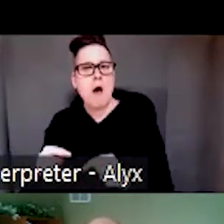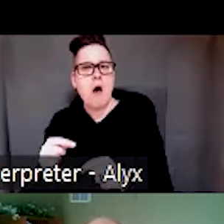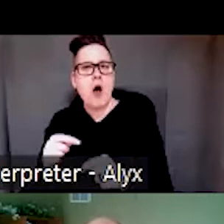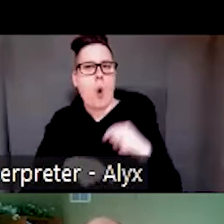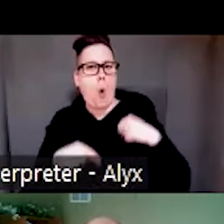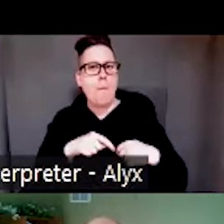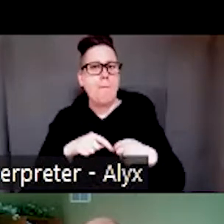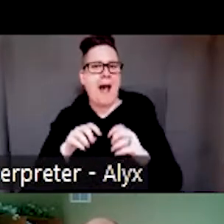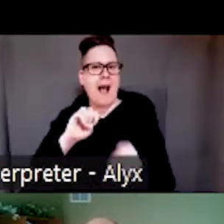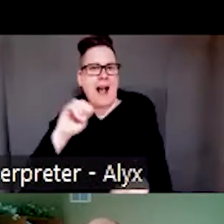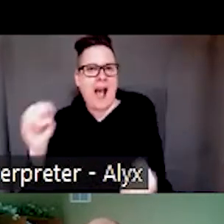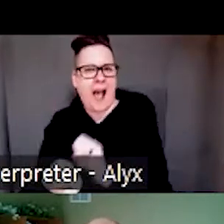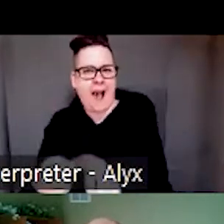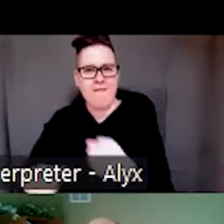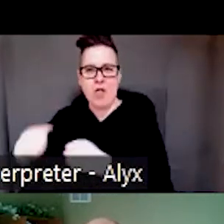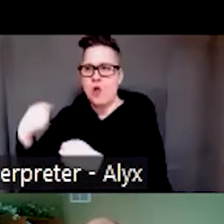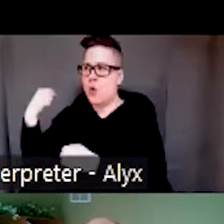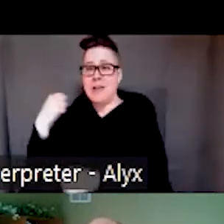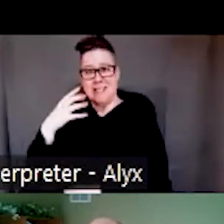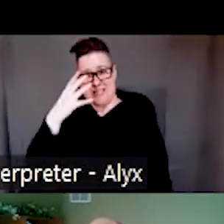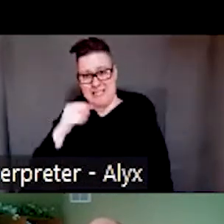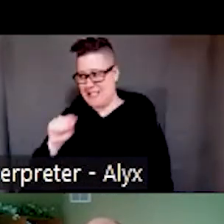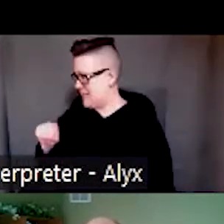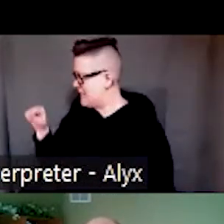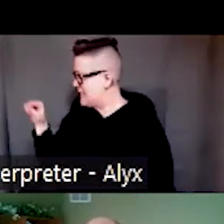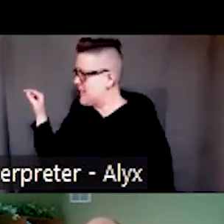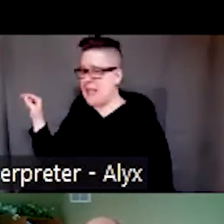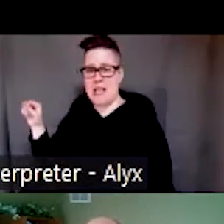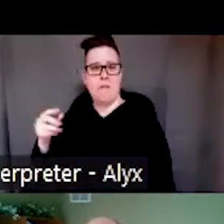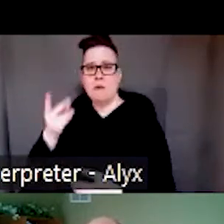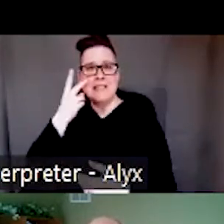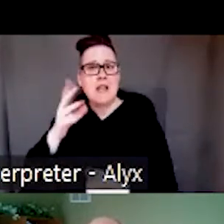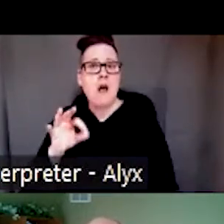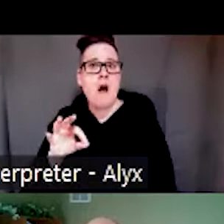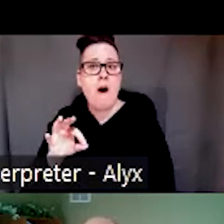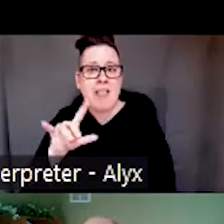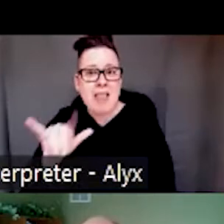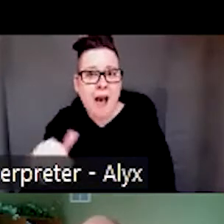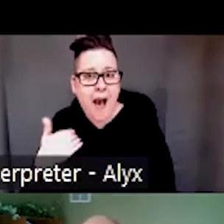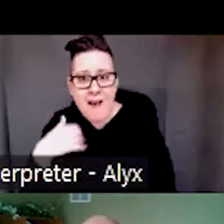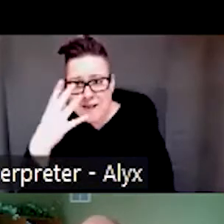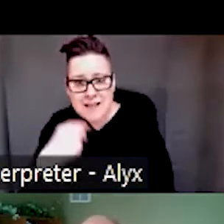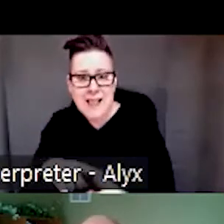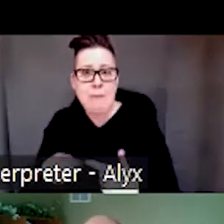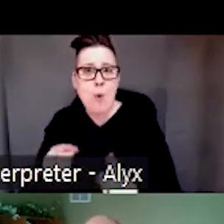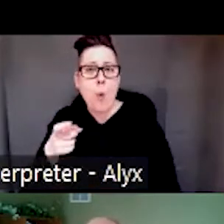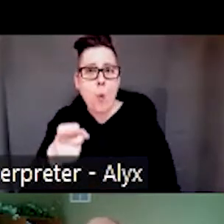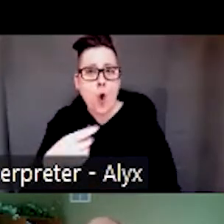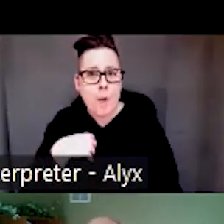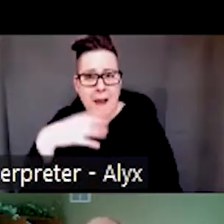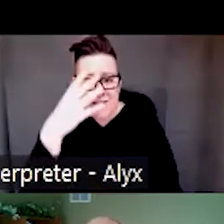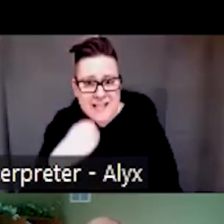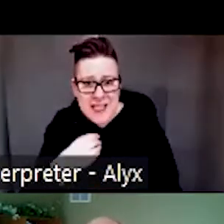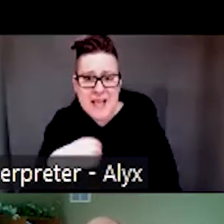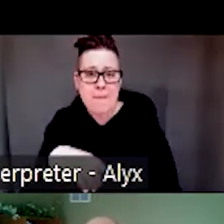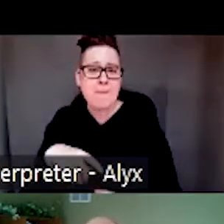evolutionary tree, sleep-like states are evident in Drosophila, fruit flies, in C. elegans, a primitive worm, and